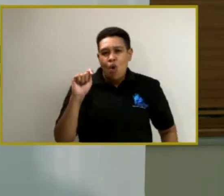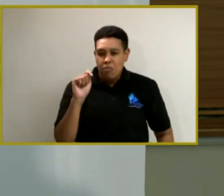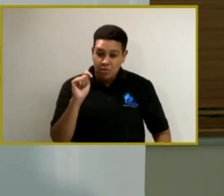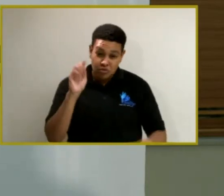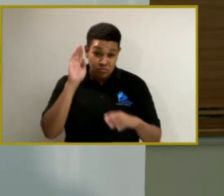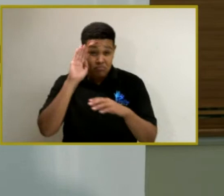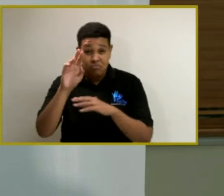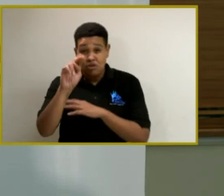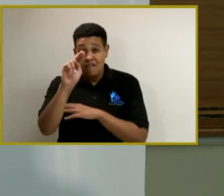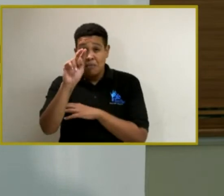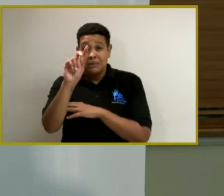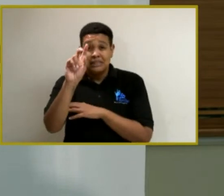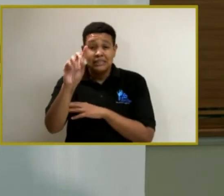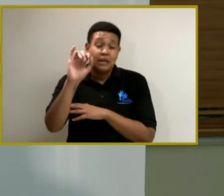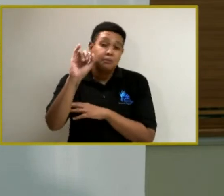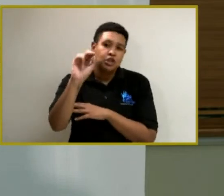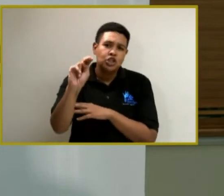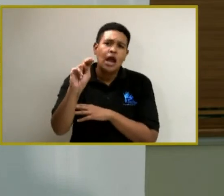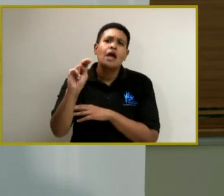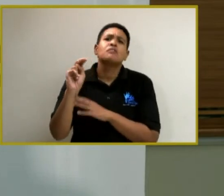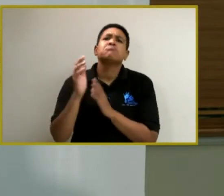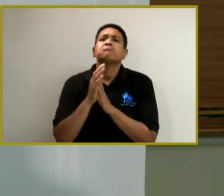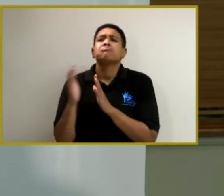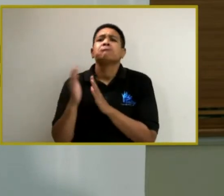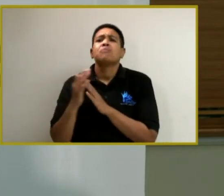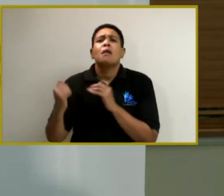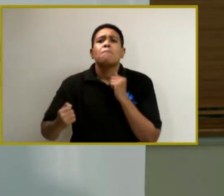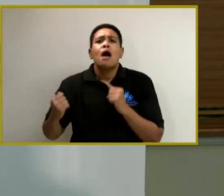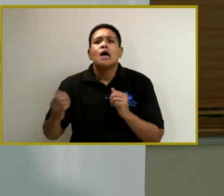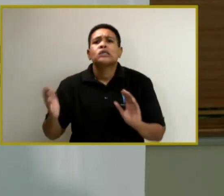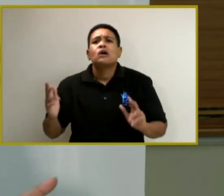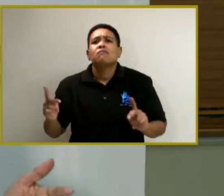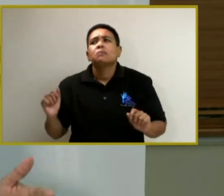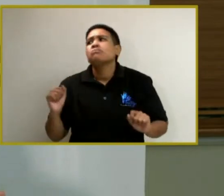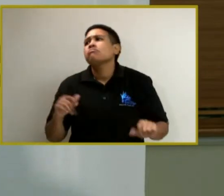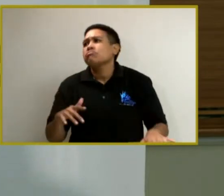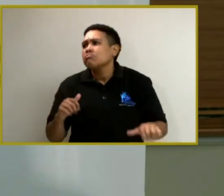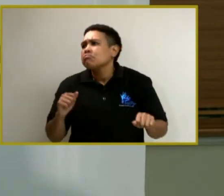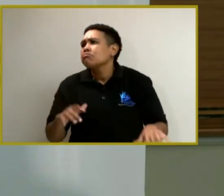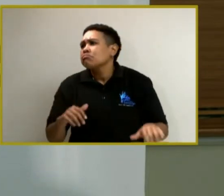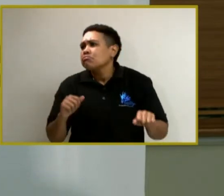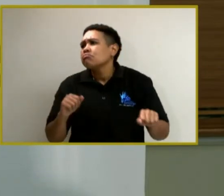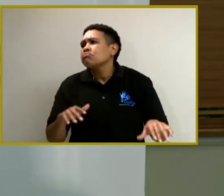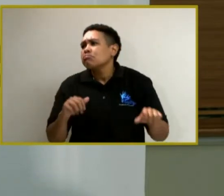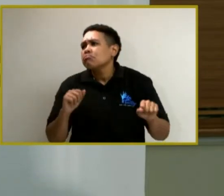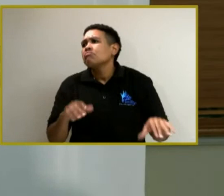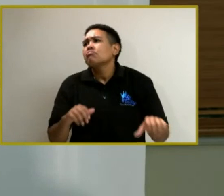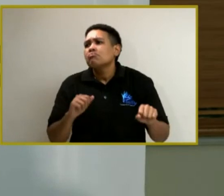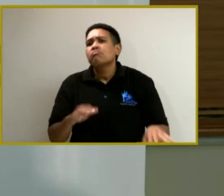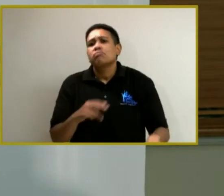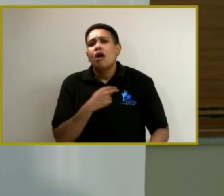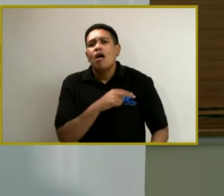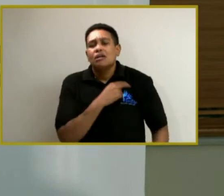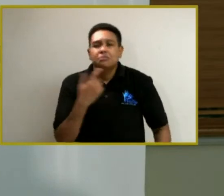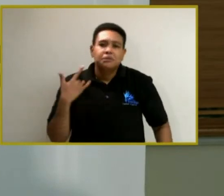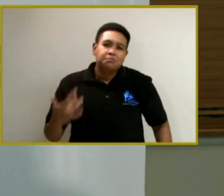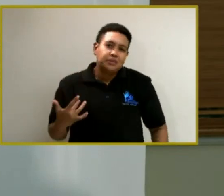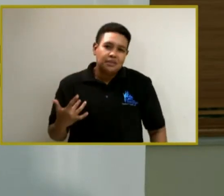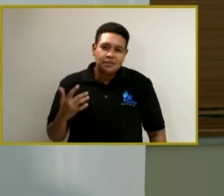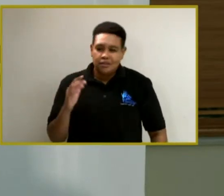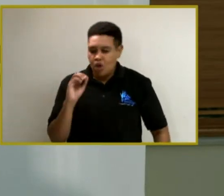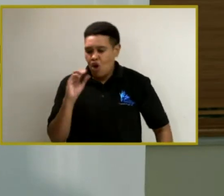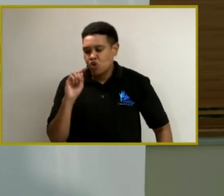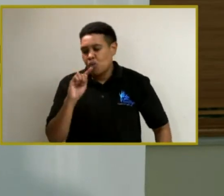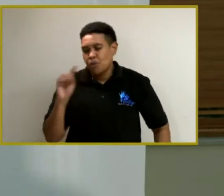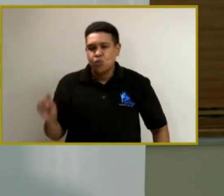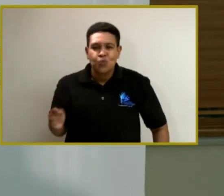going November, December, January, going to about March, that's when we tend to have our highest numbers in